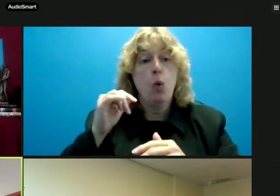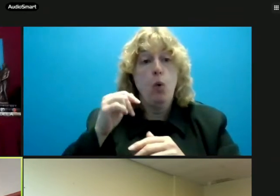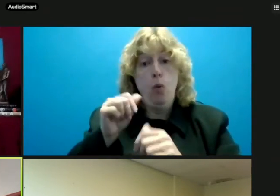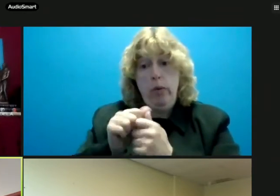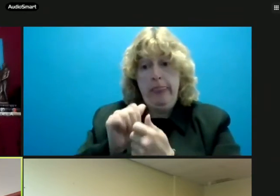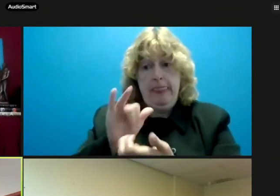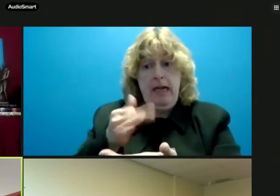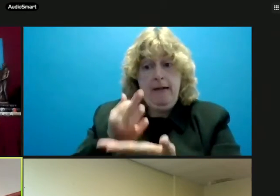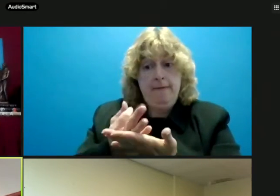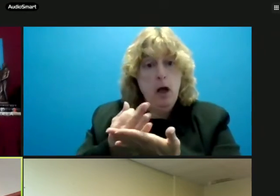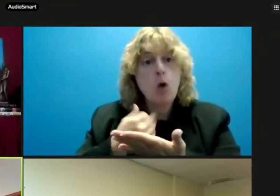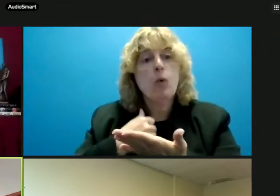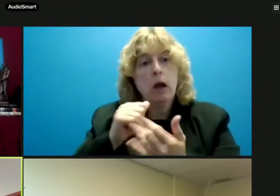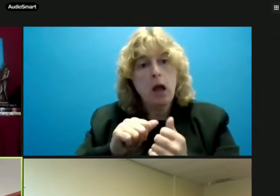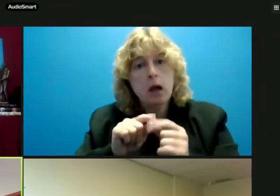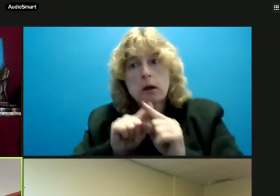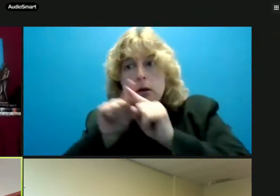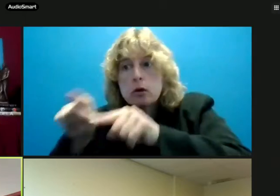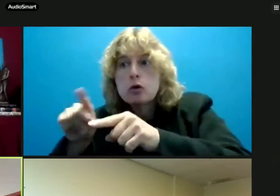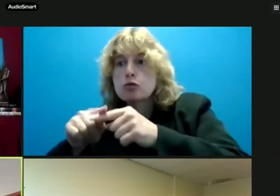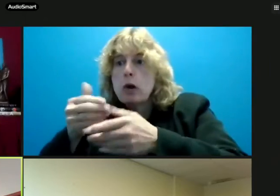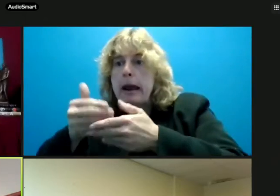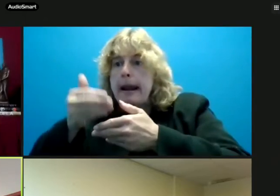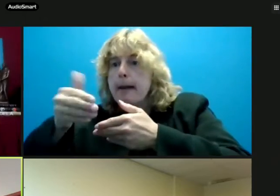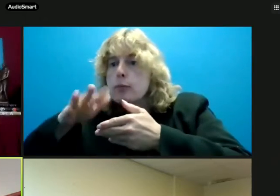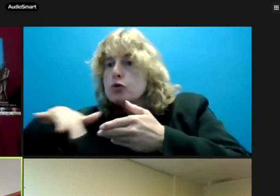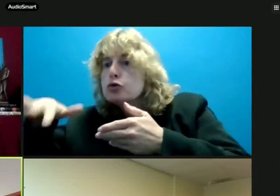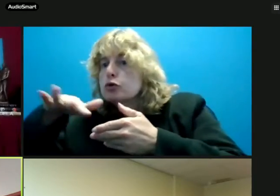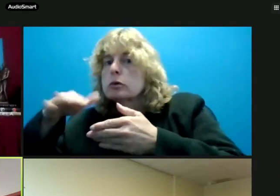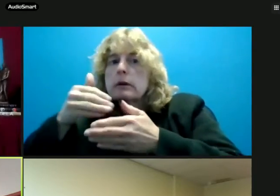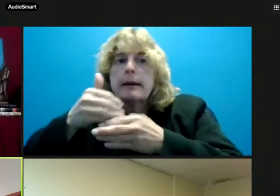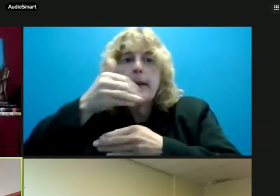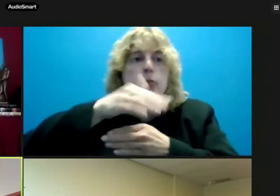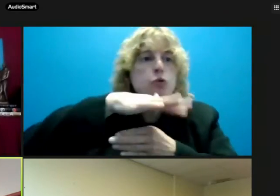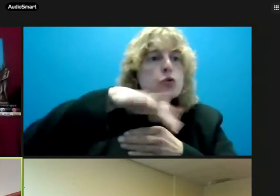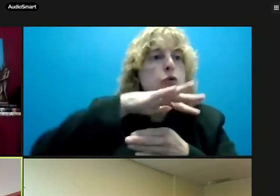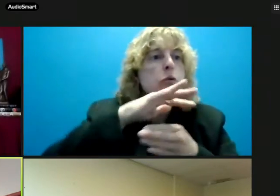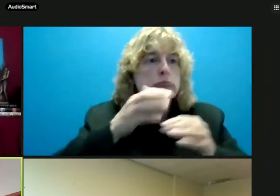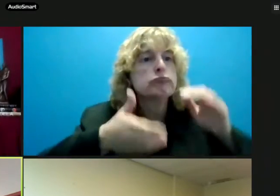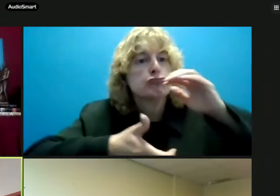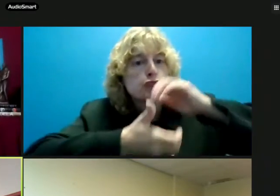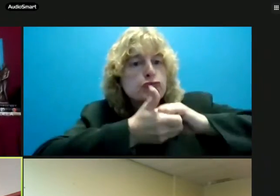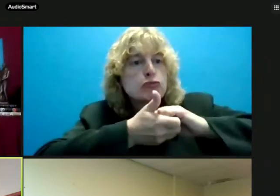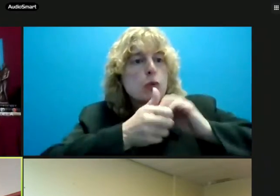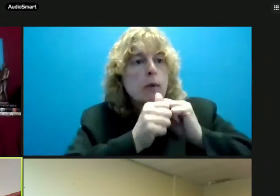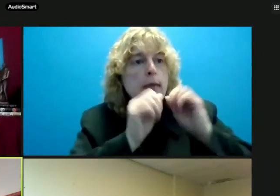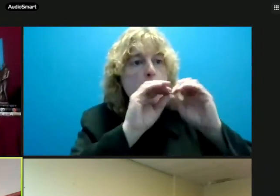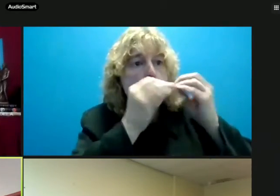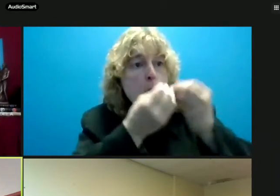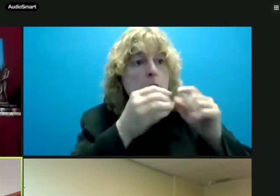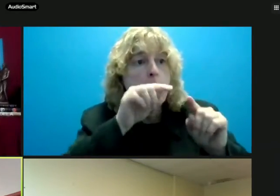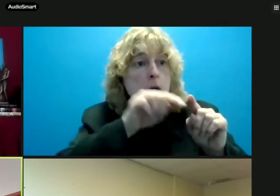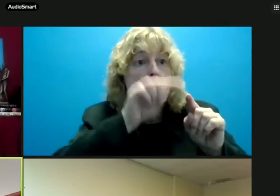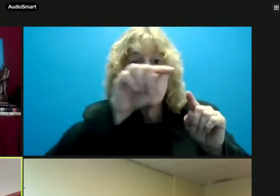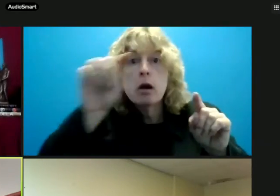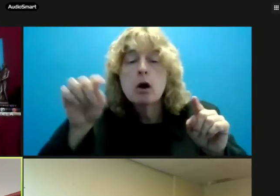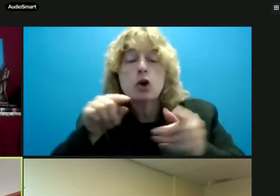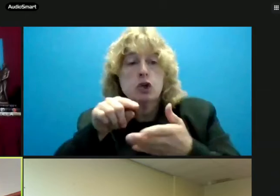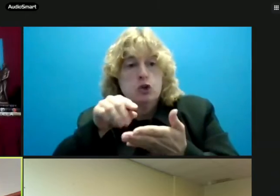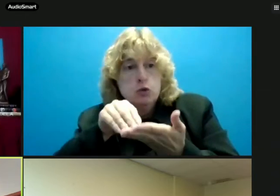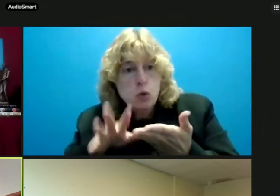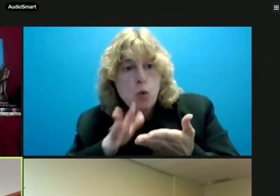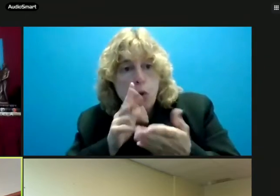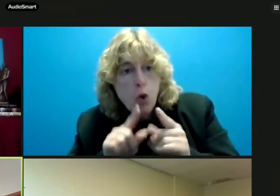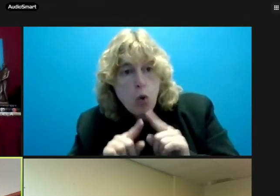into our neighborhood and offer partnerships with our neighborhood organizations where students would go to those organizations to actually